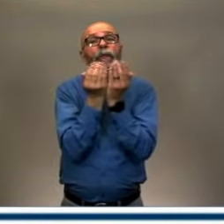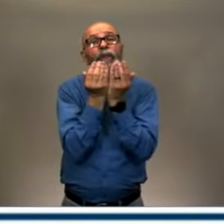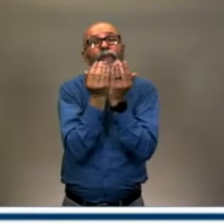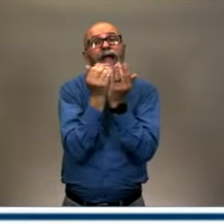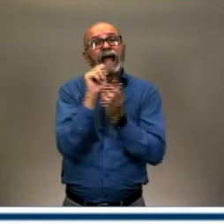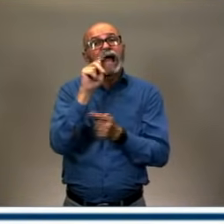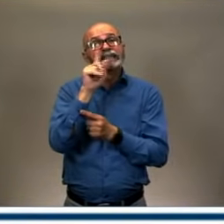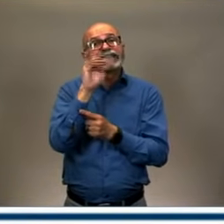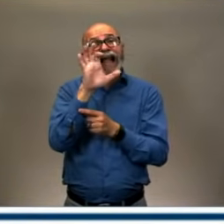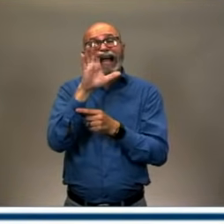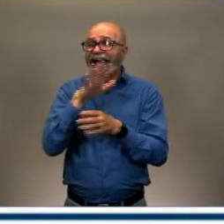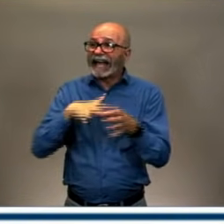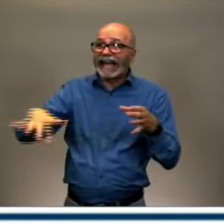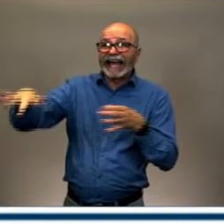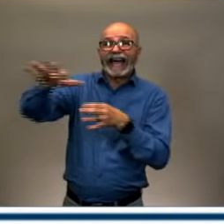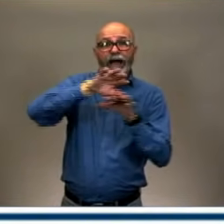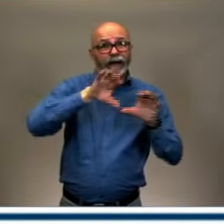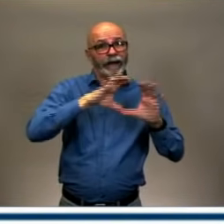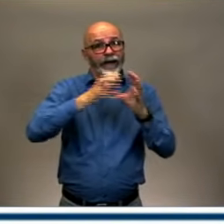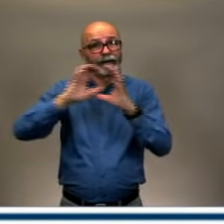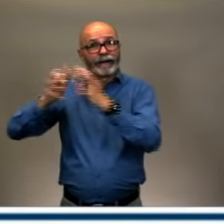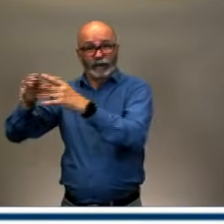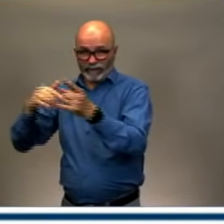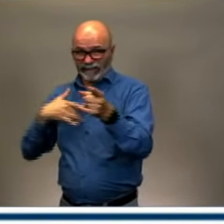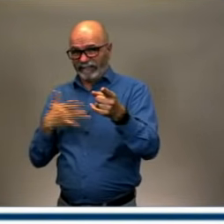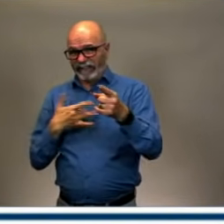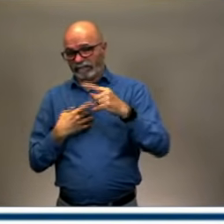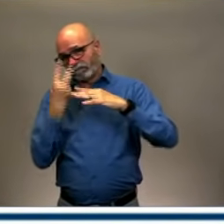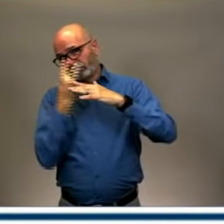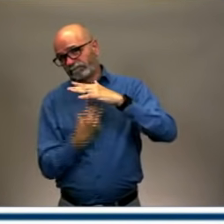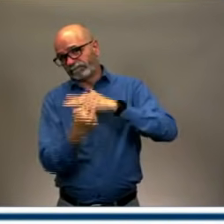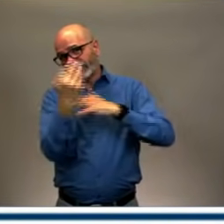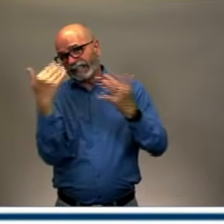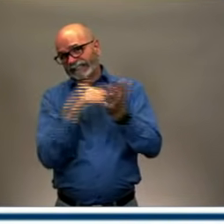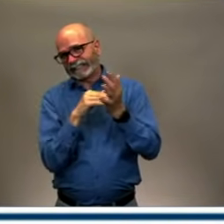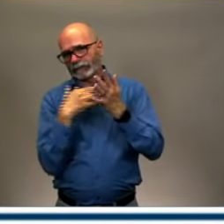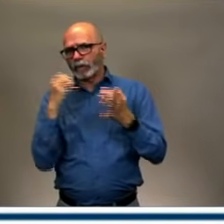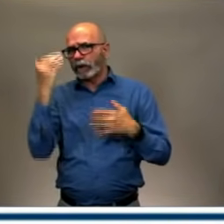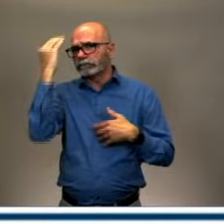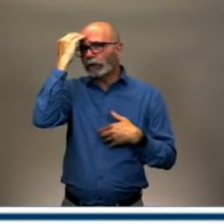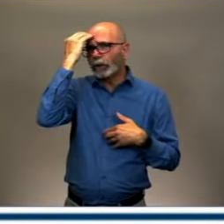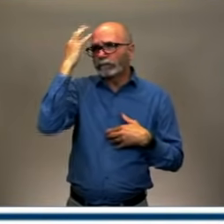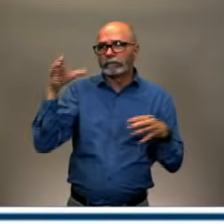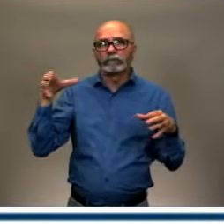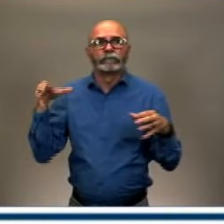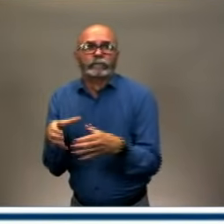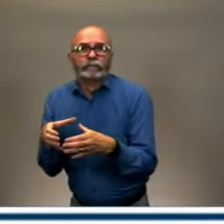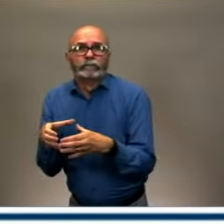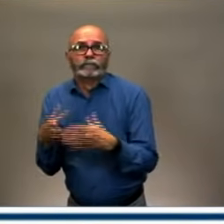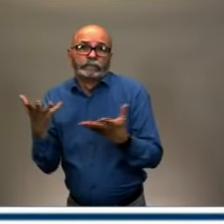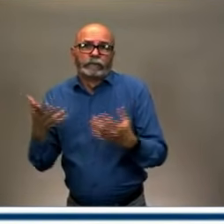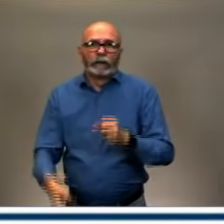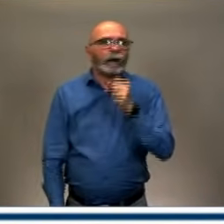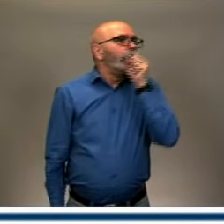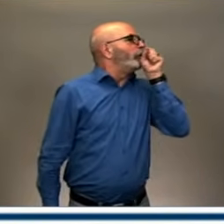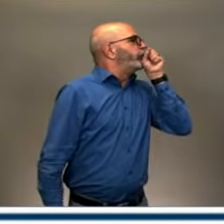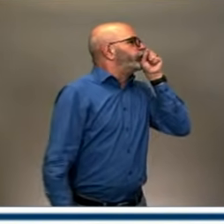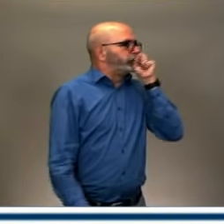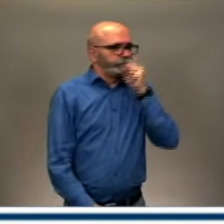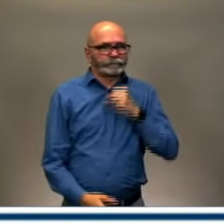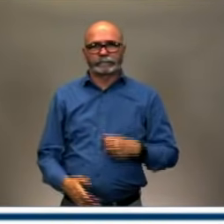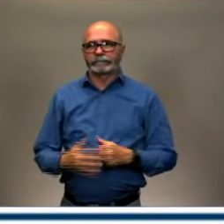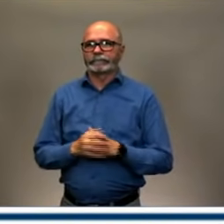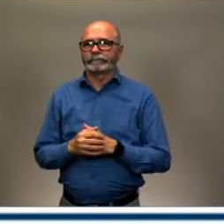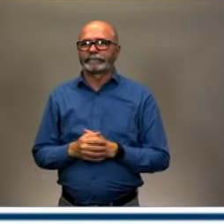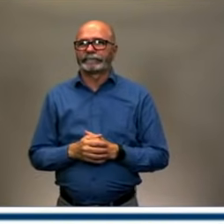to get a new Atlantic bubble, and would that be threatened by the number of 27 cases